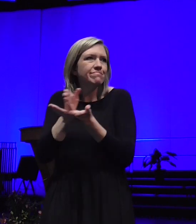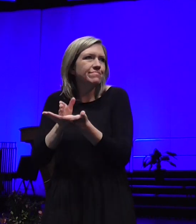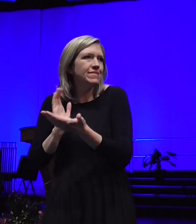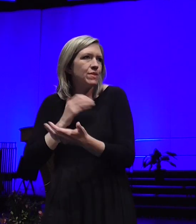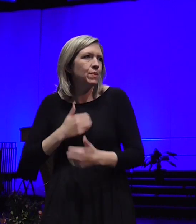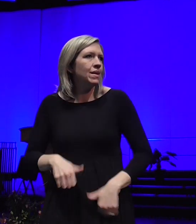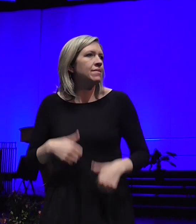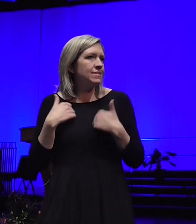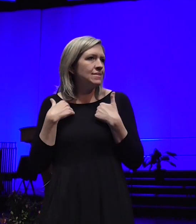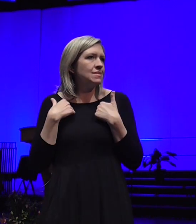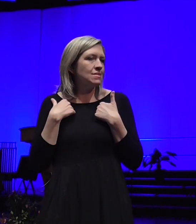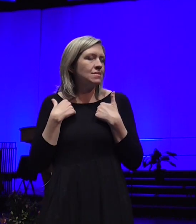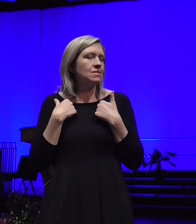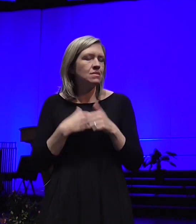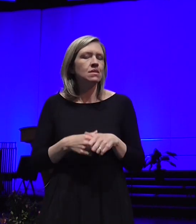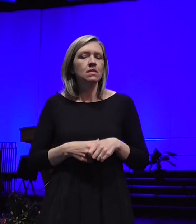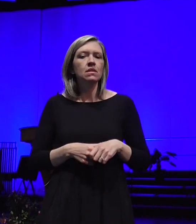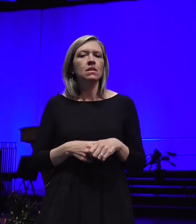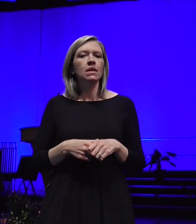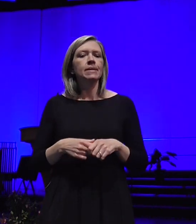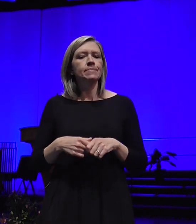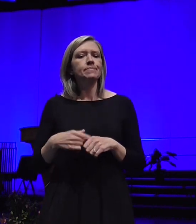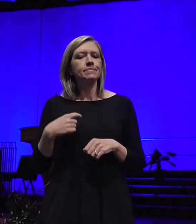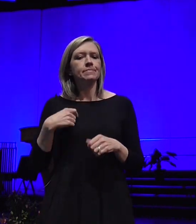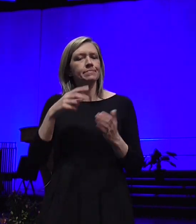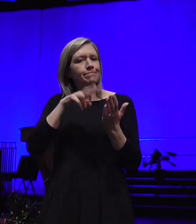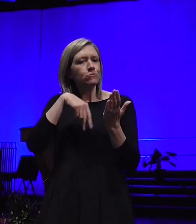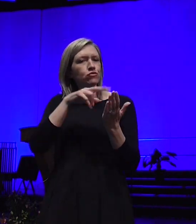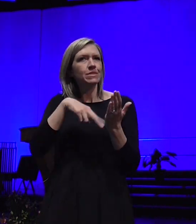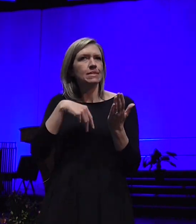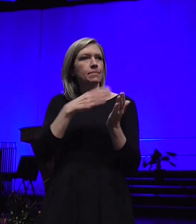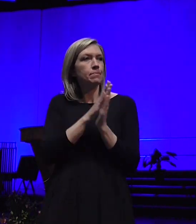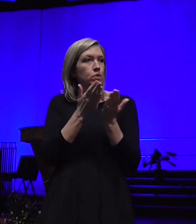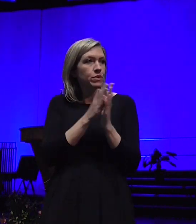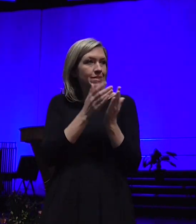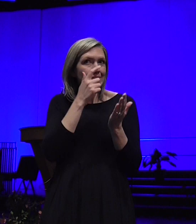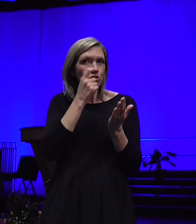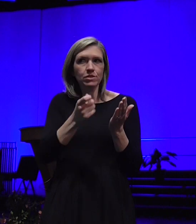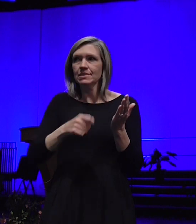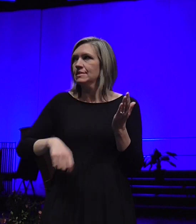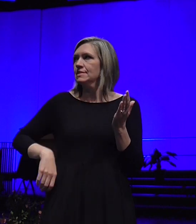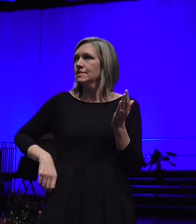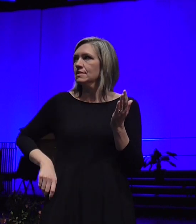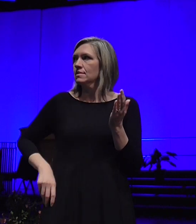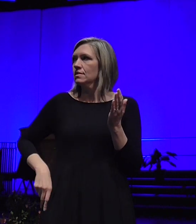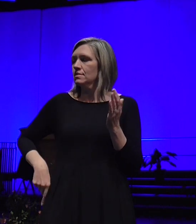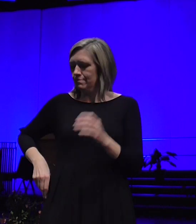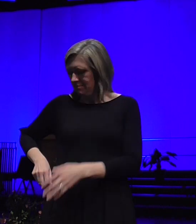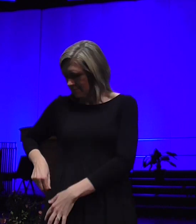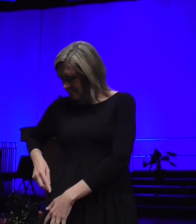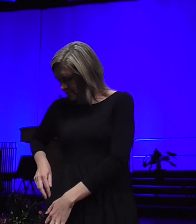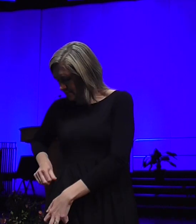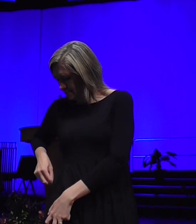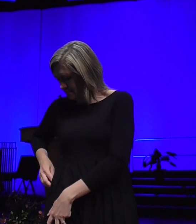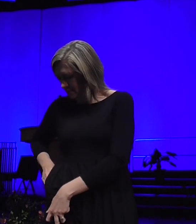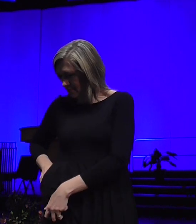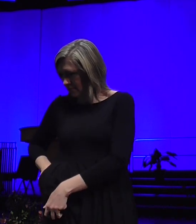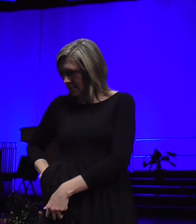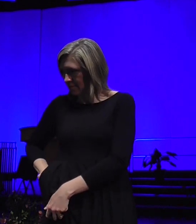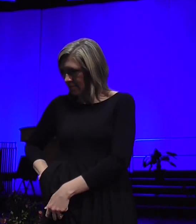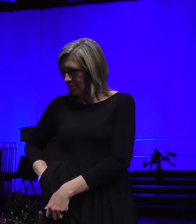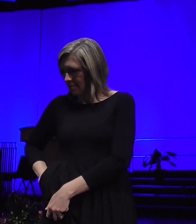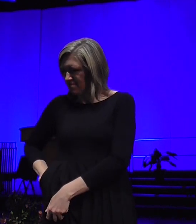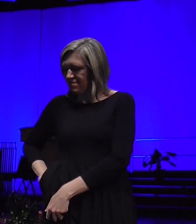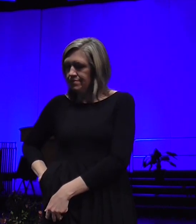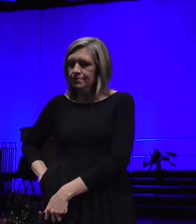lives. And I've been reading some interesting books lately by an author named Ilchi Lee, and he talks a